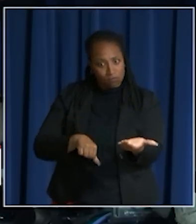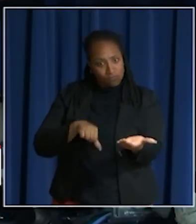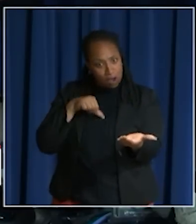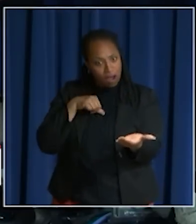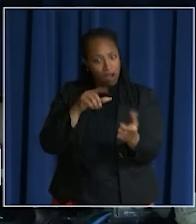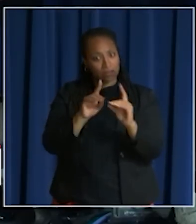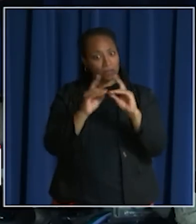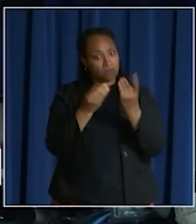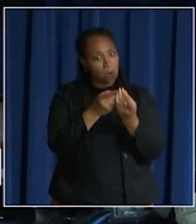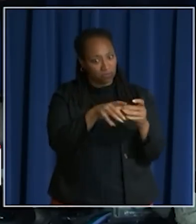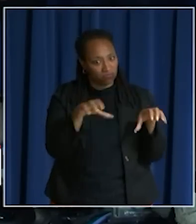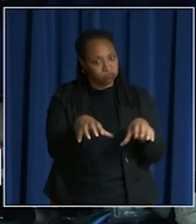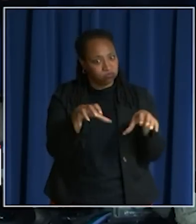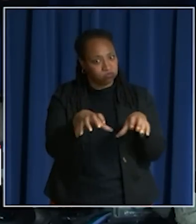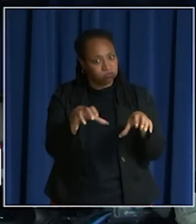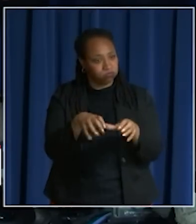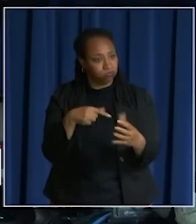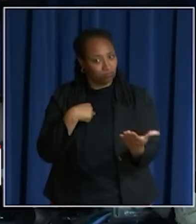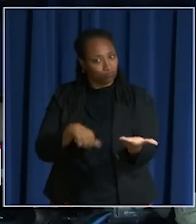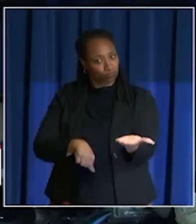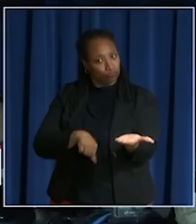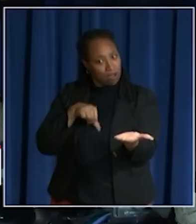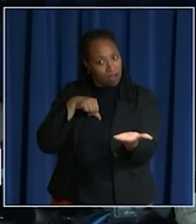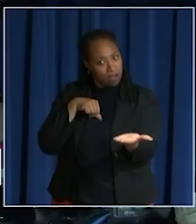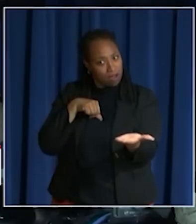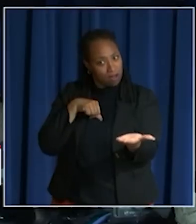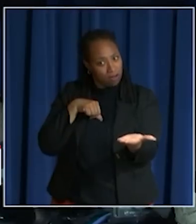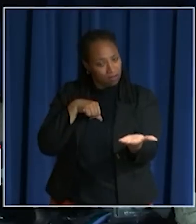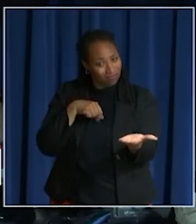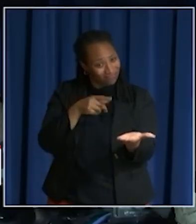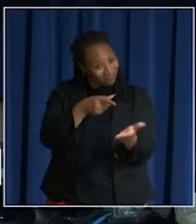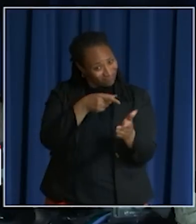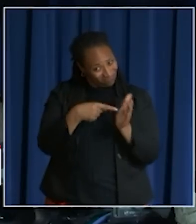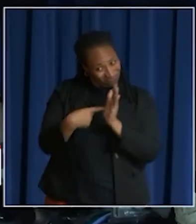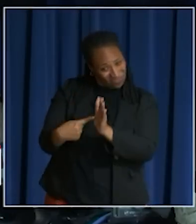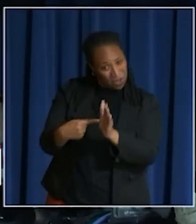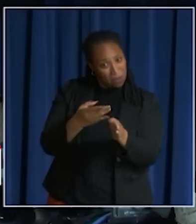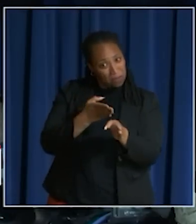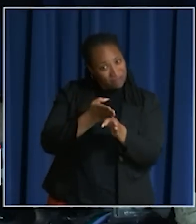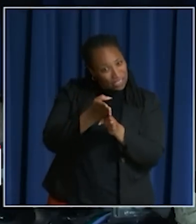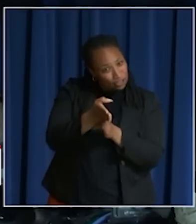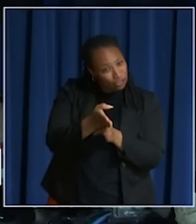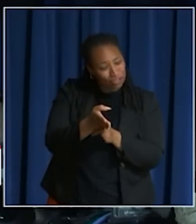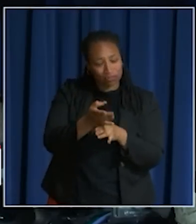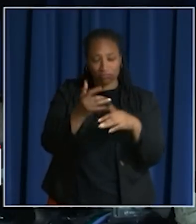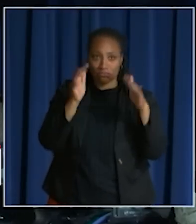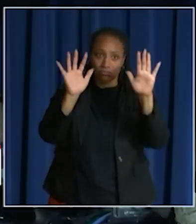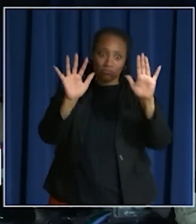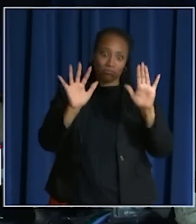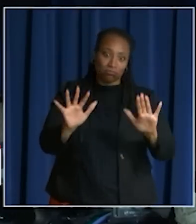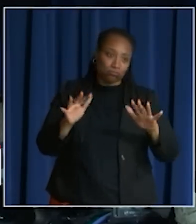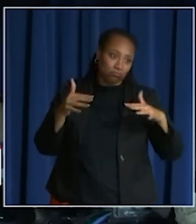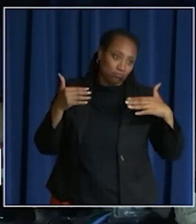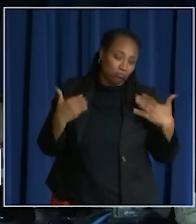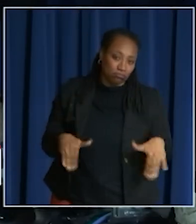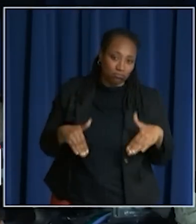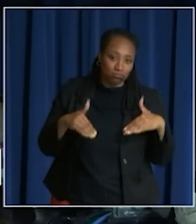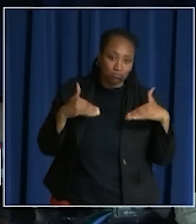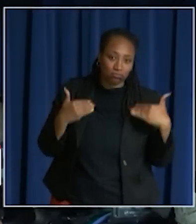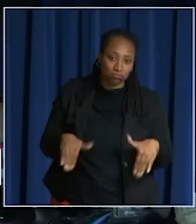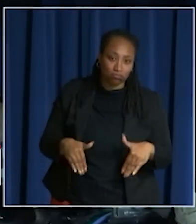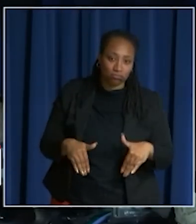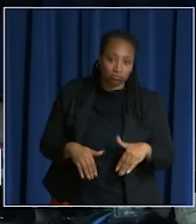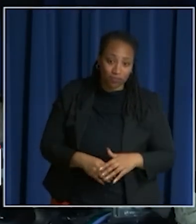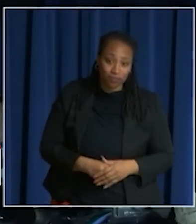terms of their level of professionalism. So they're trained in constitutional policing, and that is